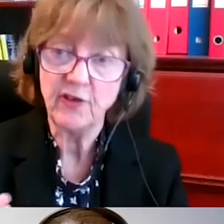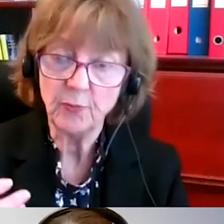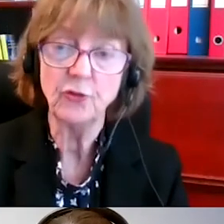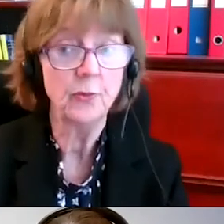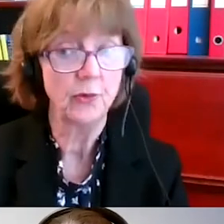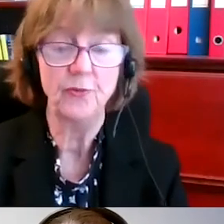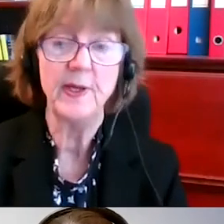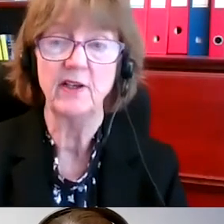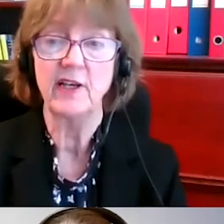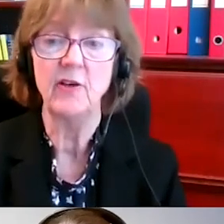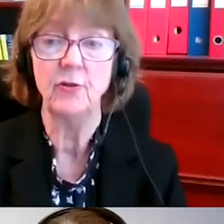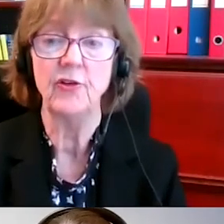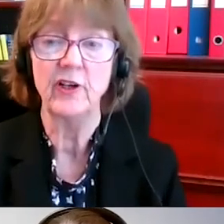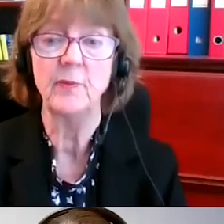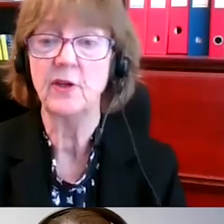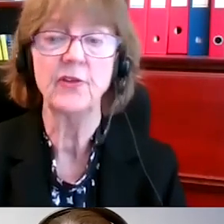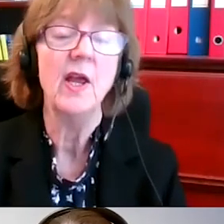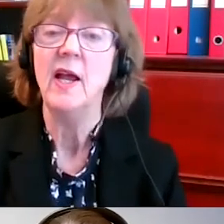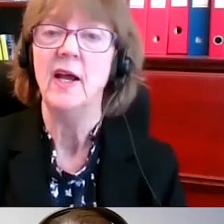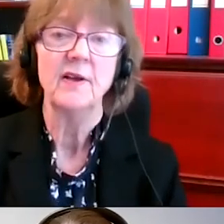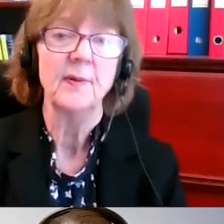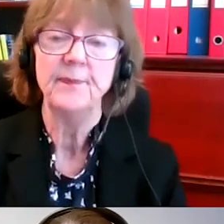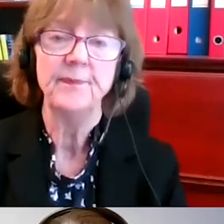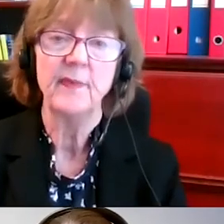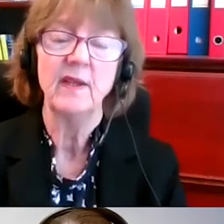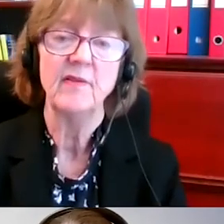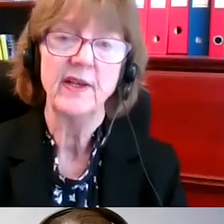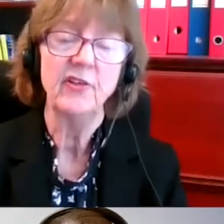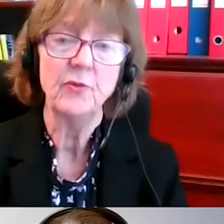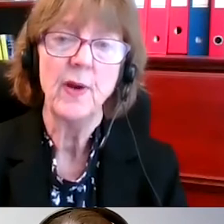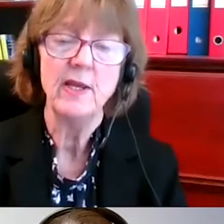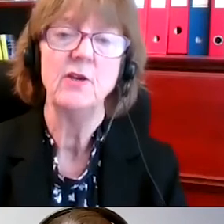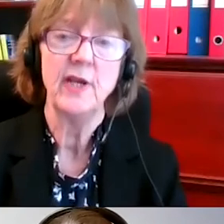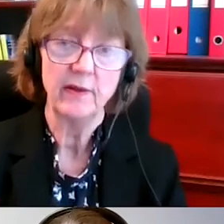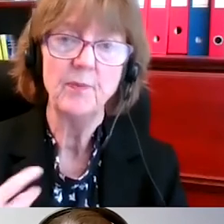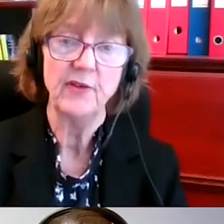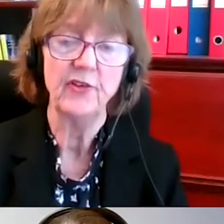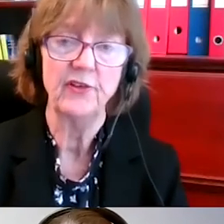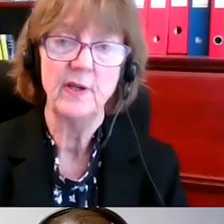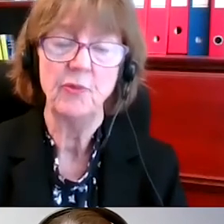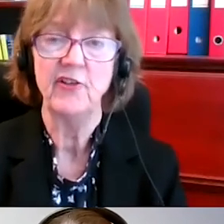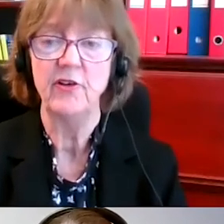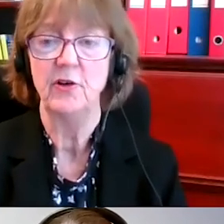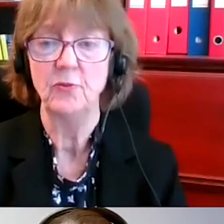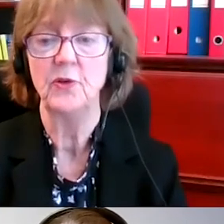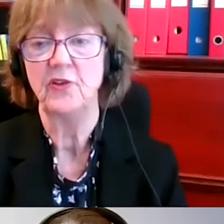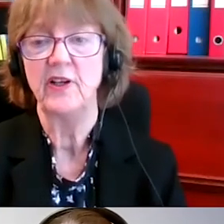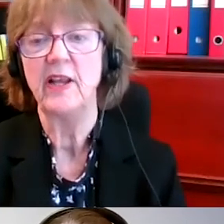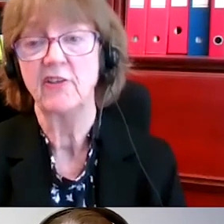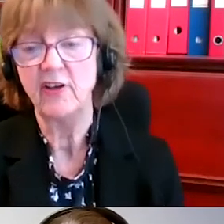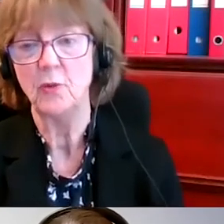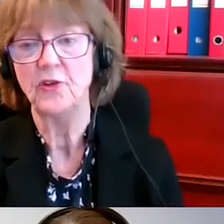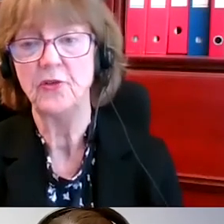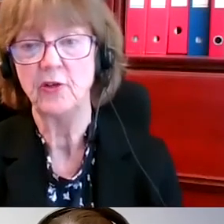child, if it is possible to speak directly to the child, because that is the way you get the best impression of what the